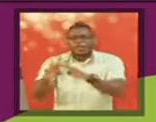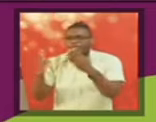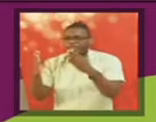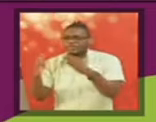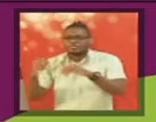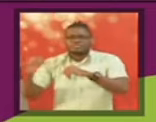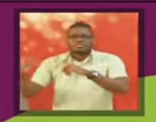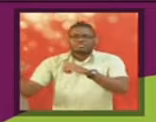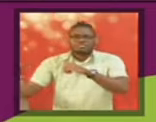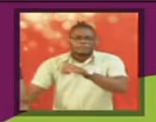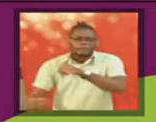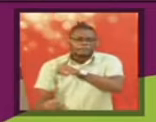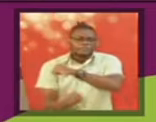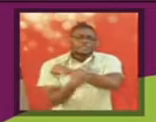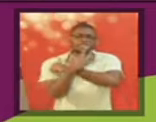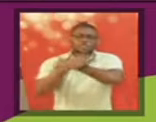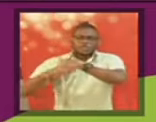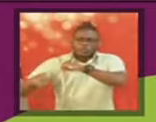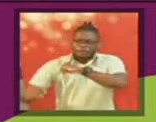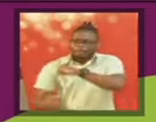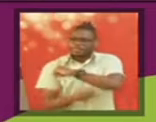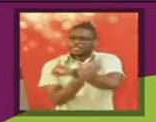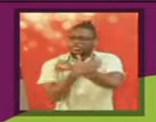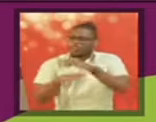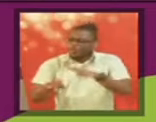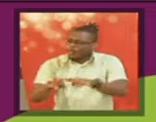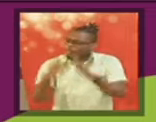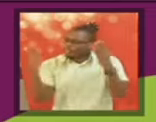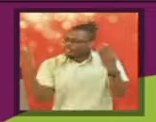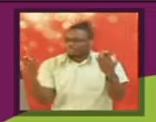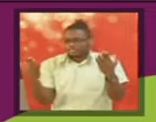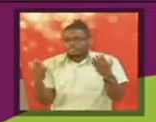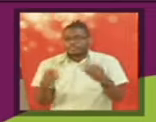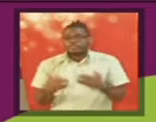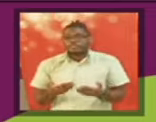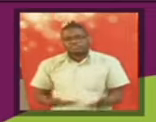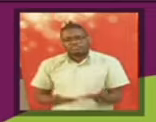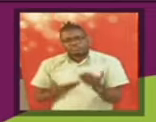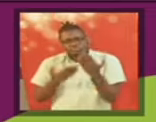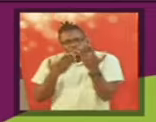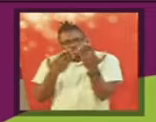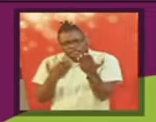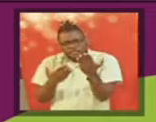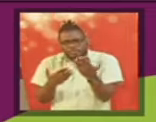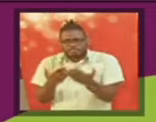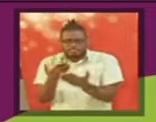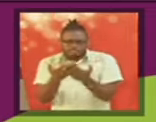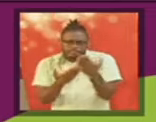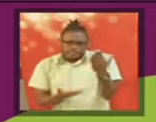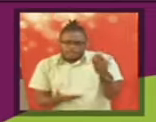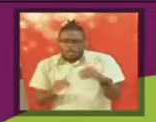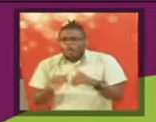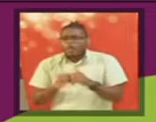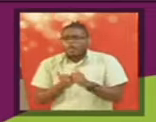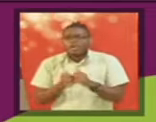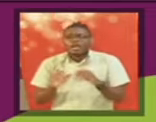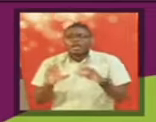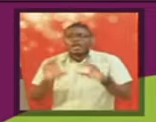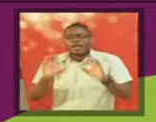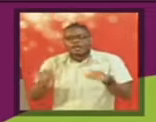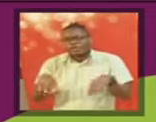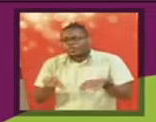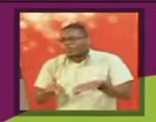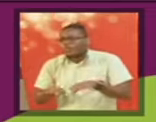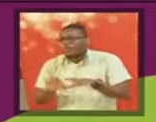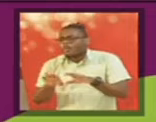no additional risk. They've also submitted a proposal on how they believe the reopening of beaches could be safely